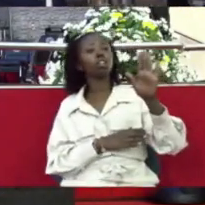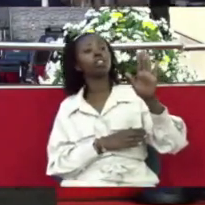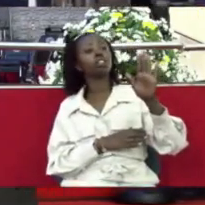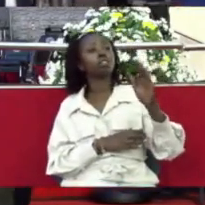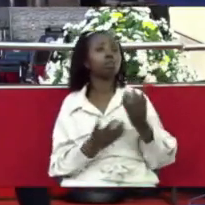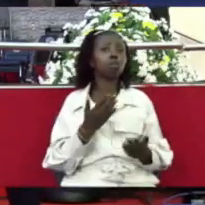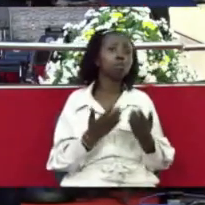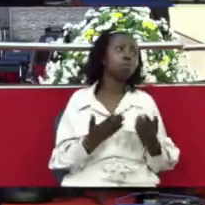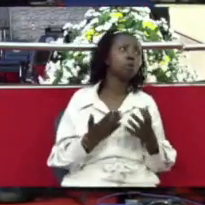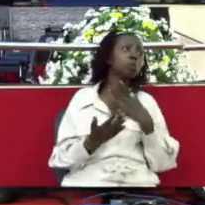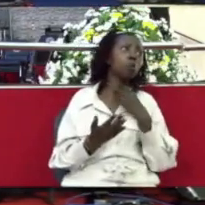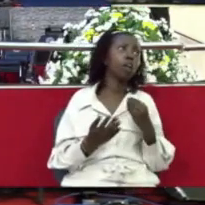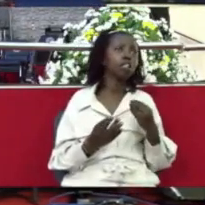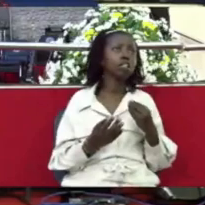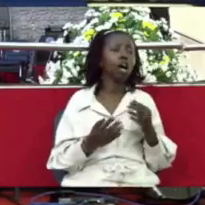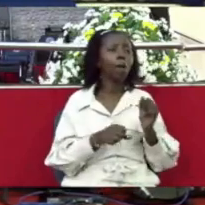want to upgrade your house,